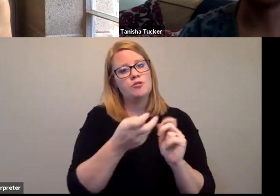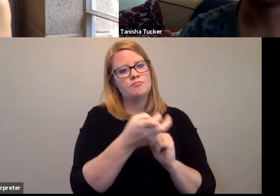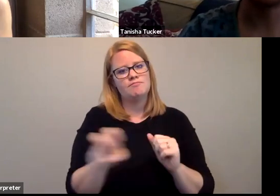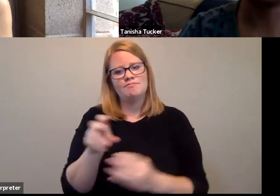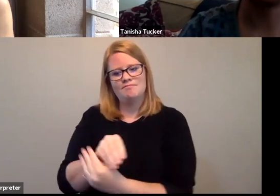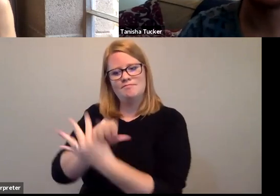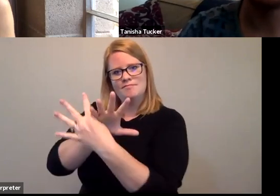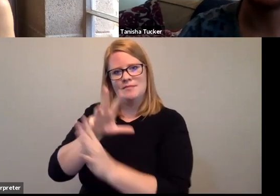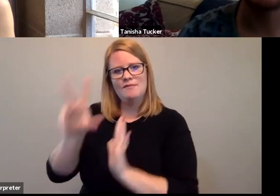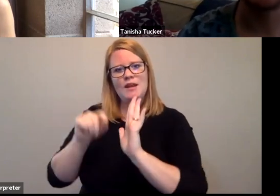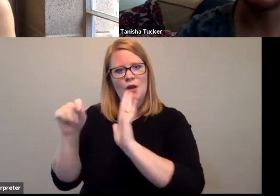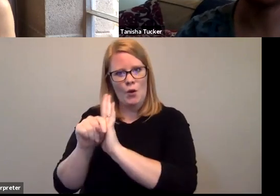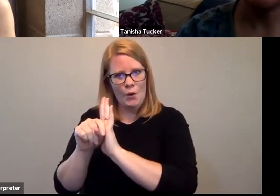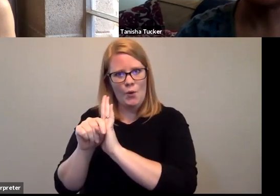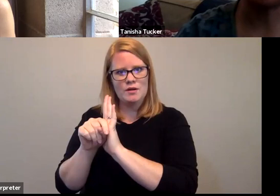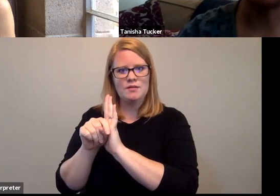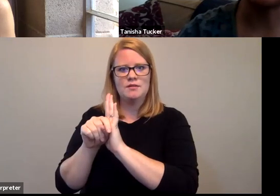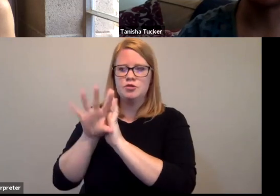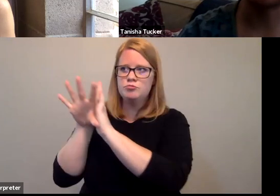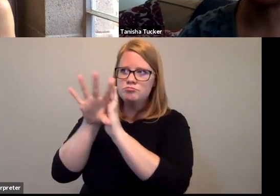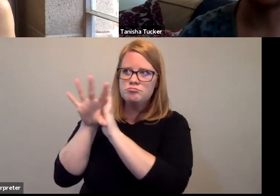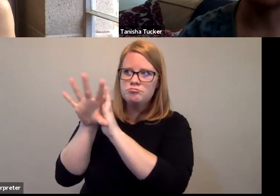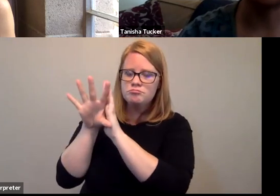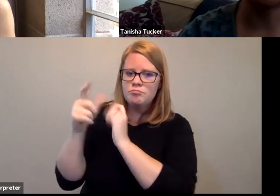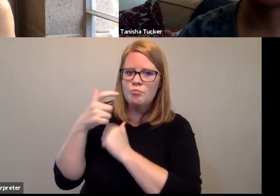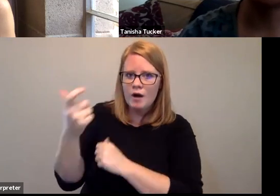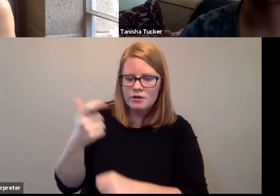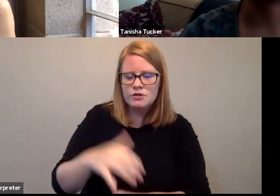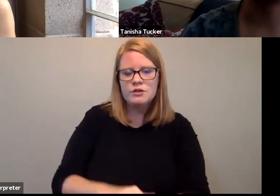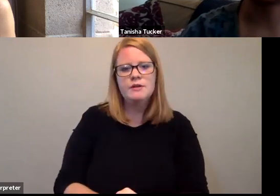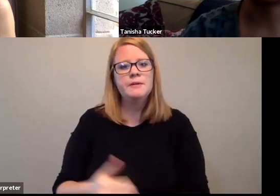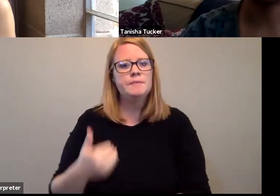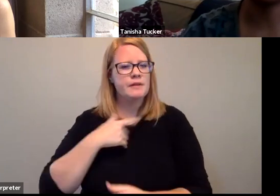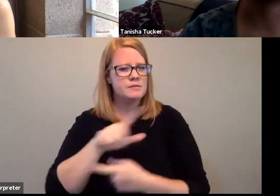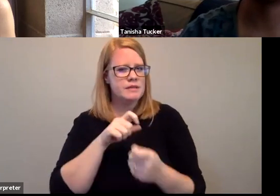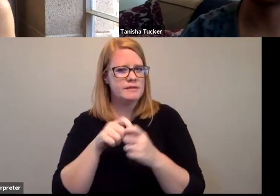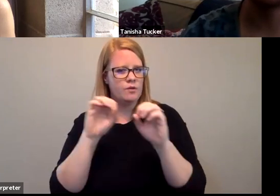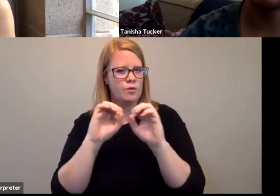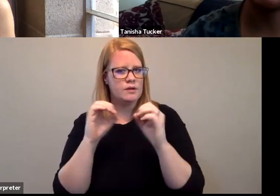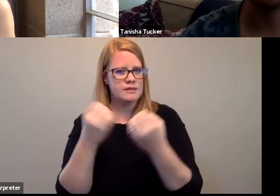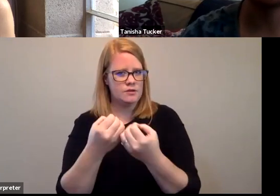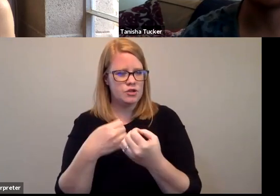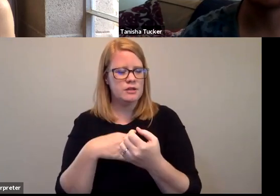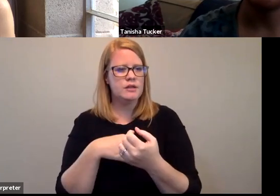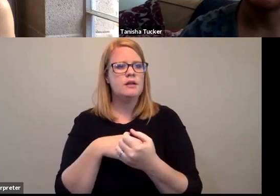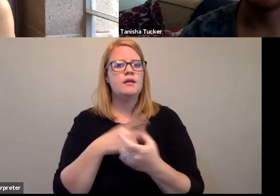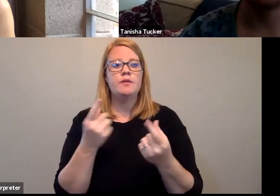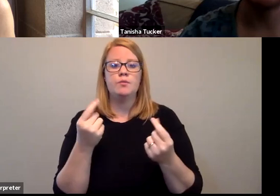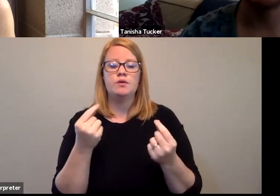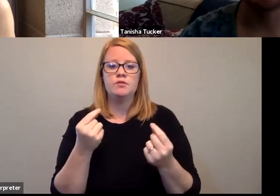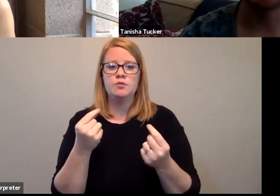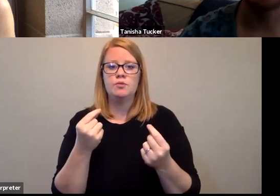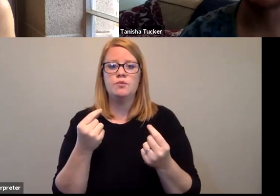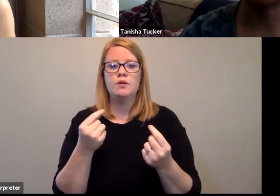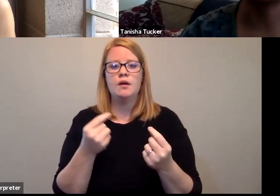which that's Tucson Indian Center, and they've chosen, they said, we're going to do a, you know, food preparation out there, and it's just going to be us, you know, me